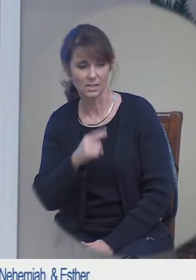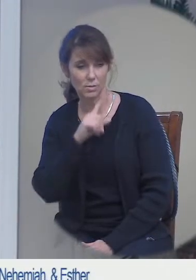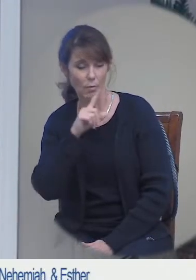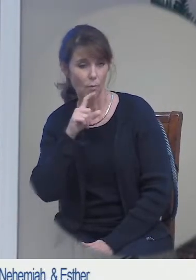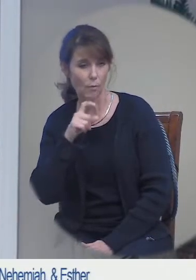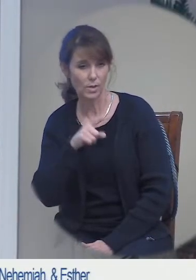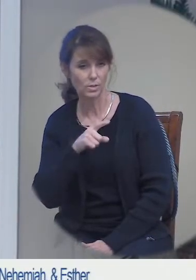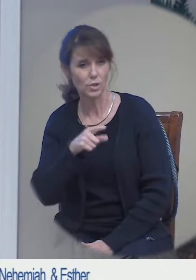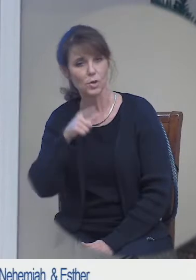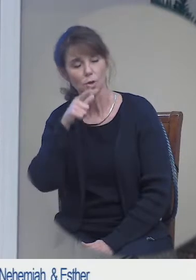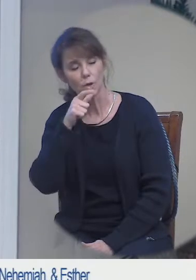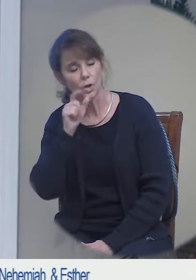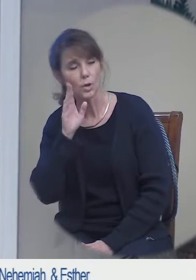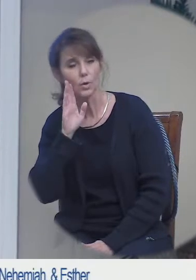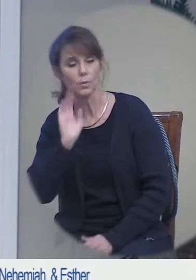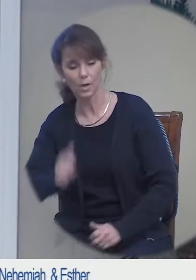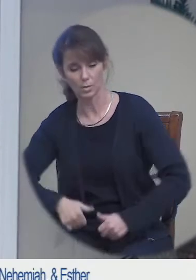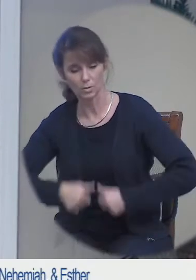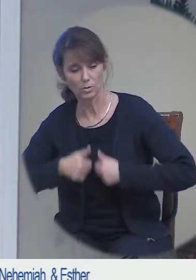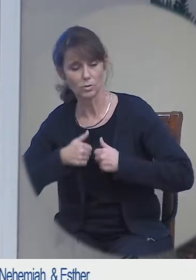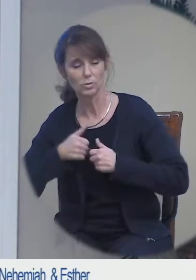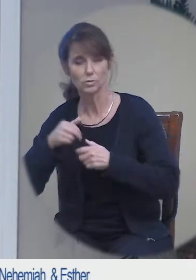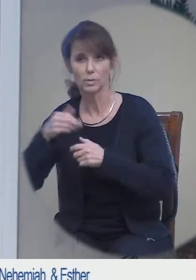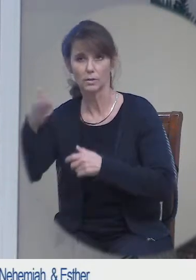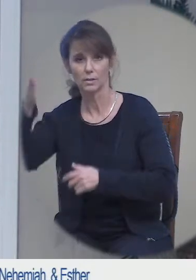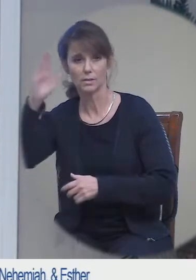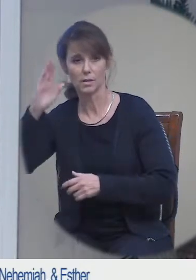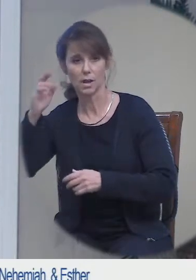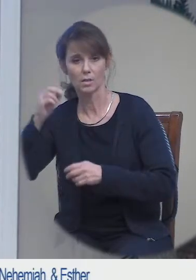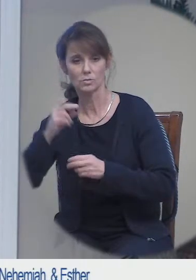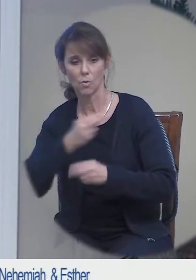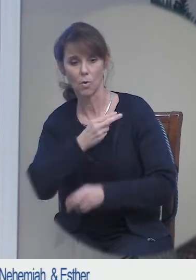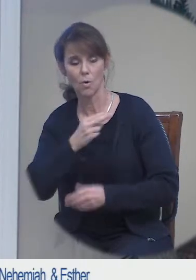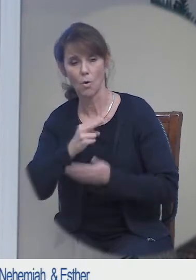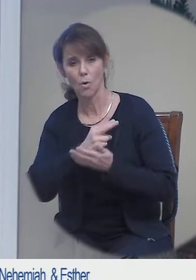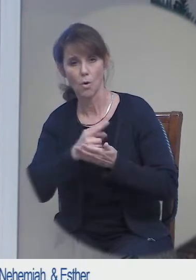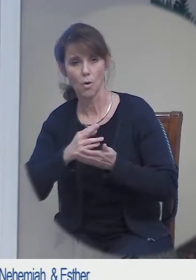want to look at just Psalm 15 and verse 5 for just a minute.